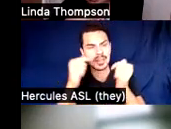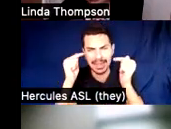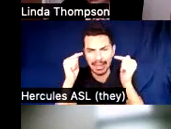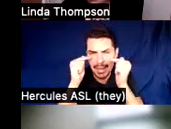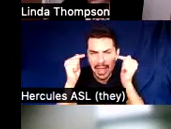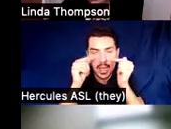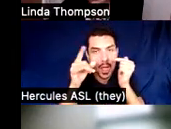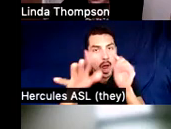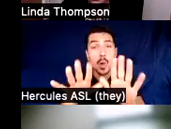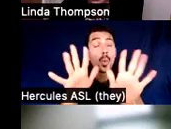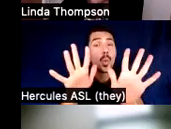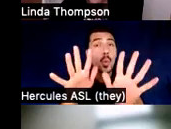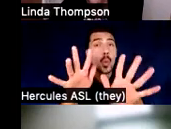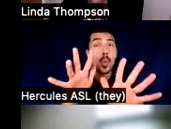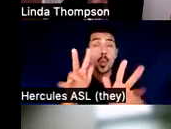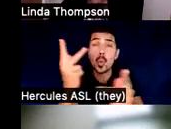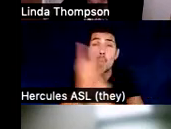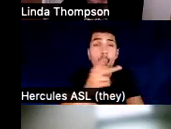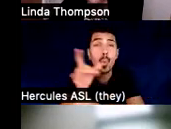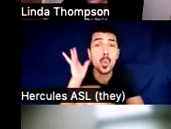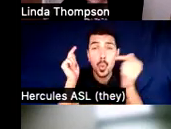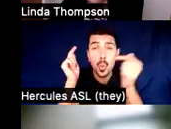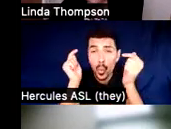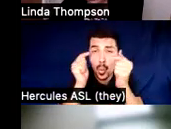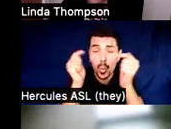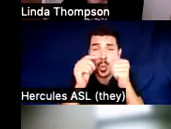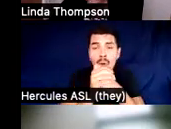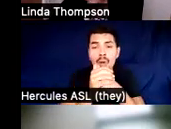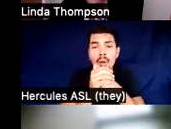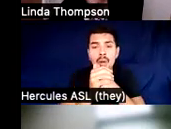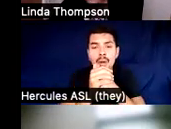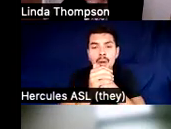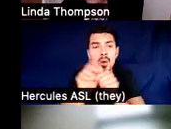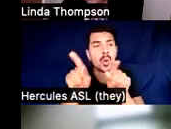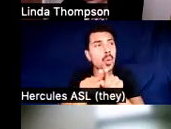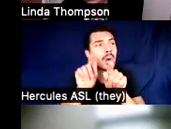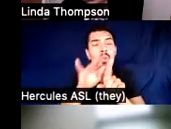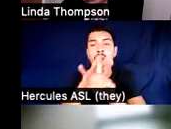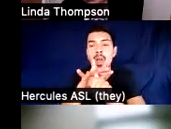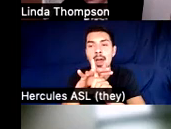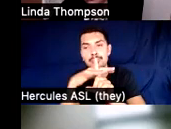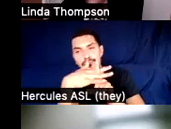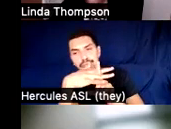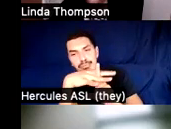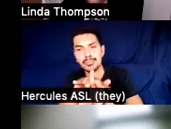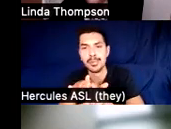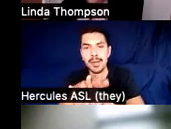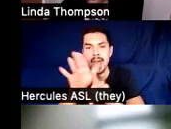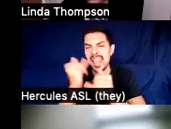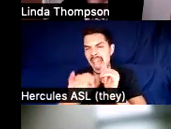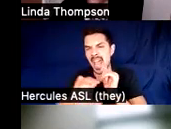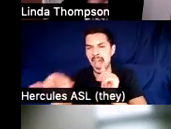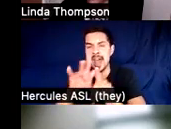horrible headaches. So it can also taint how you feel about the world altogether. There can be